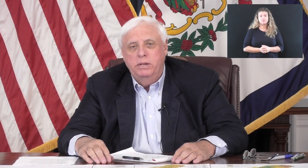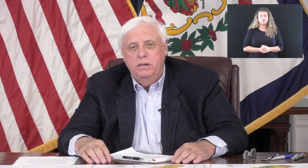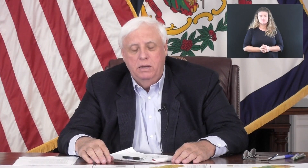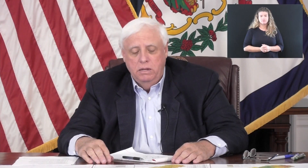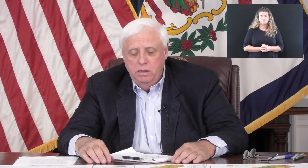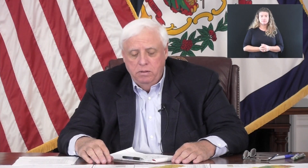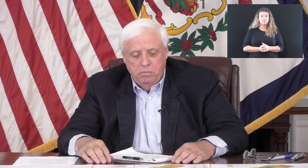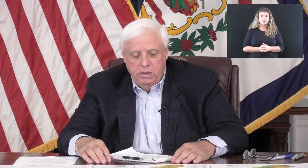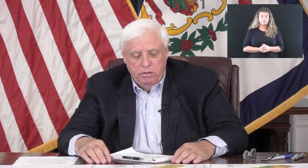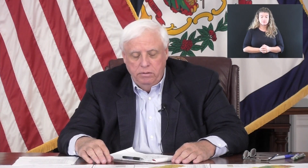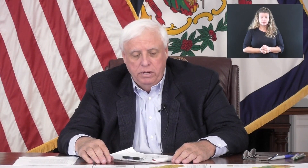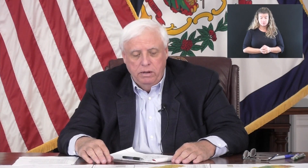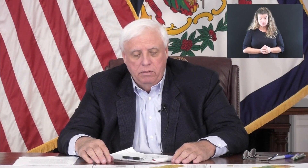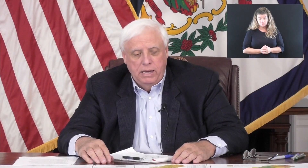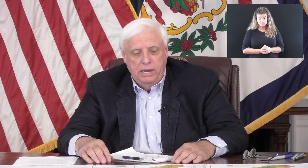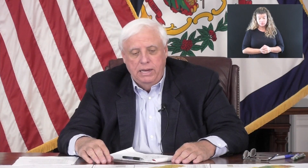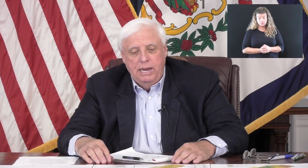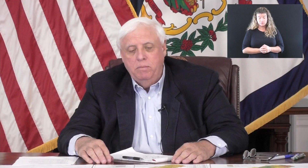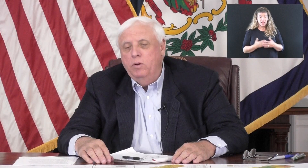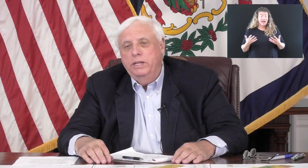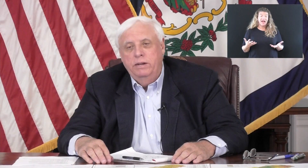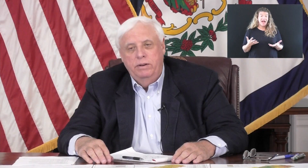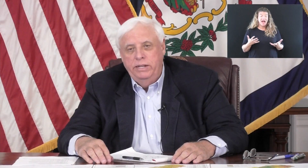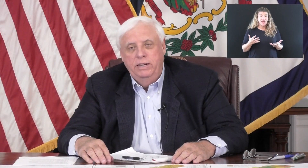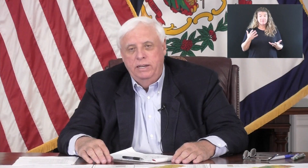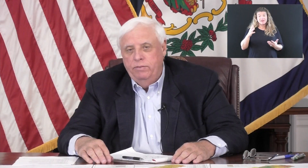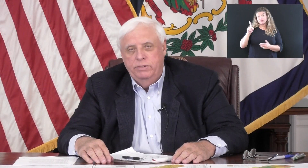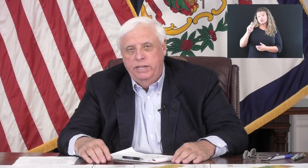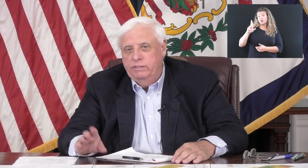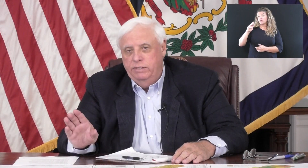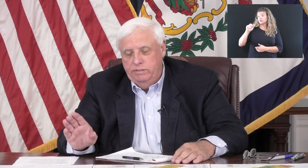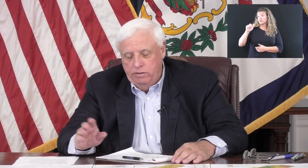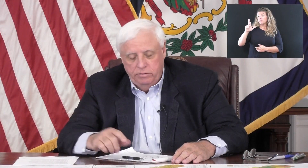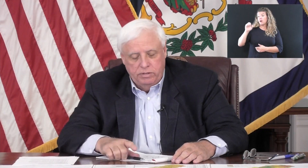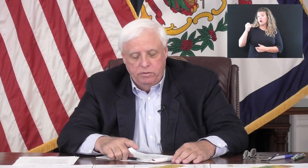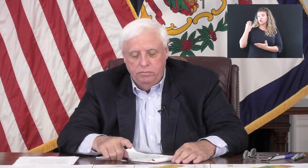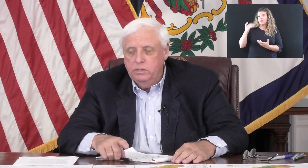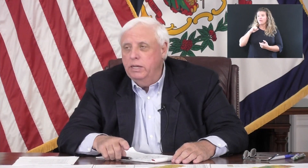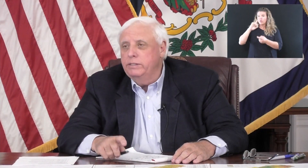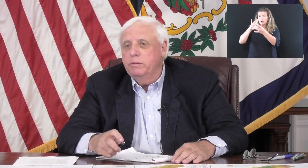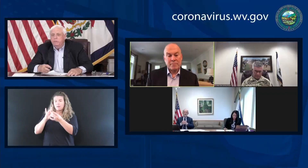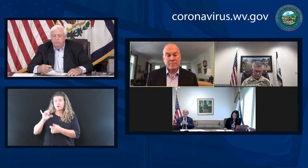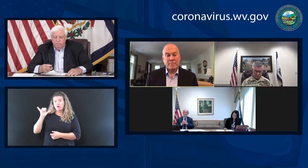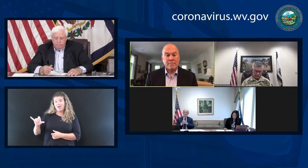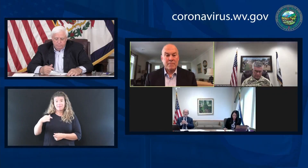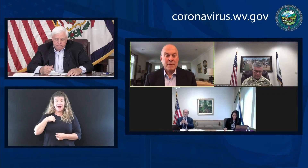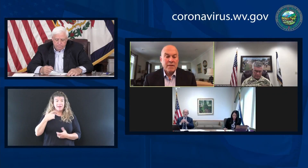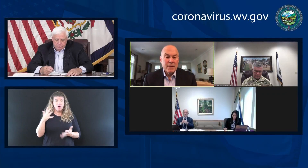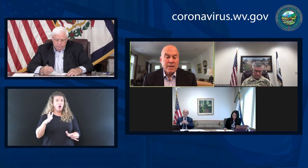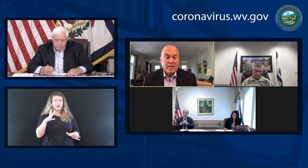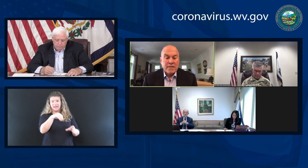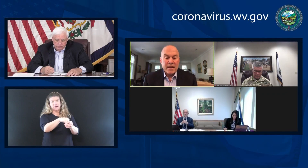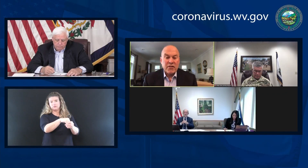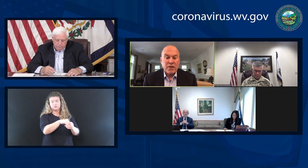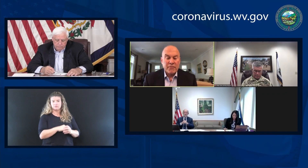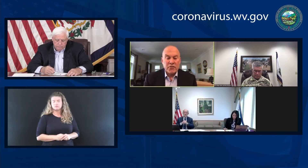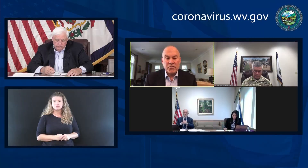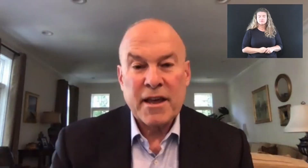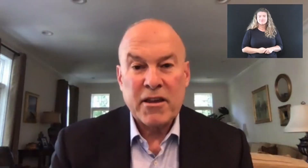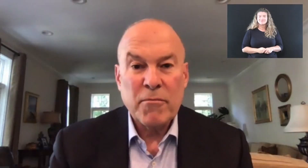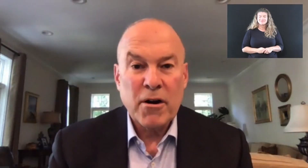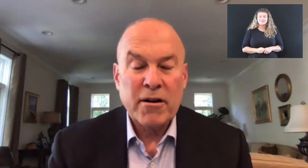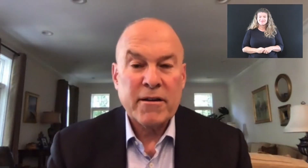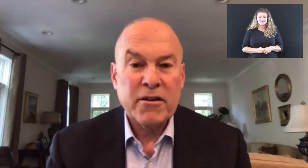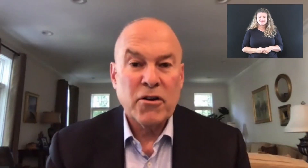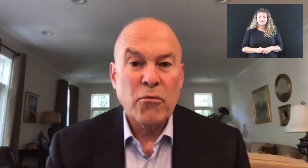comment, but you know, I'm all in on any level of testing. So Clay, jump in. Thank you, Governor, and